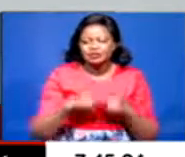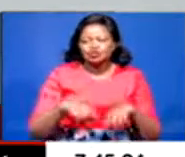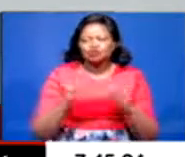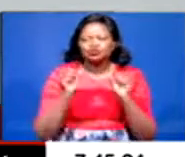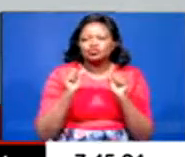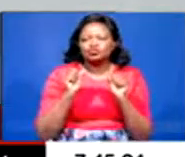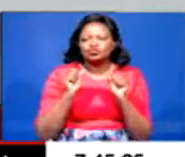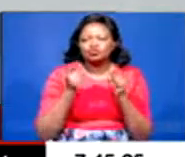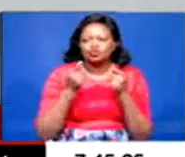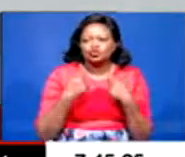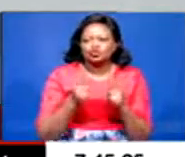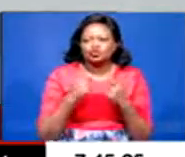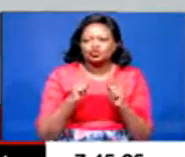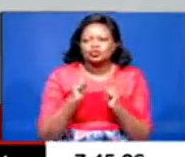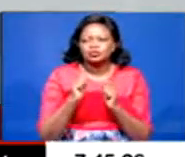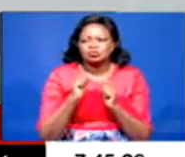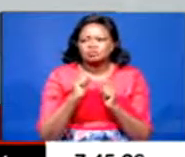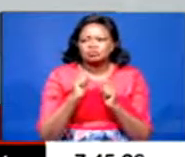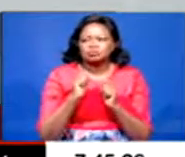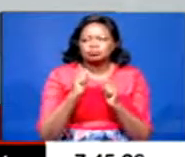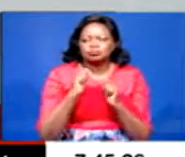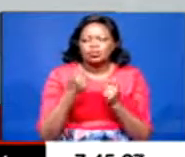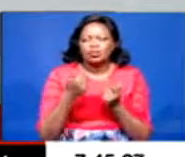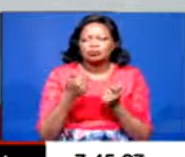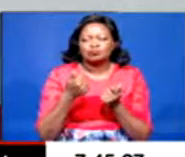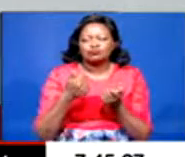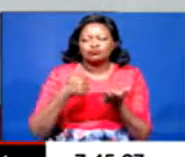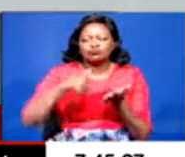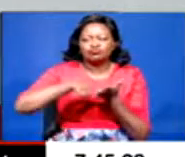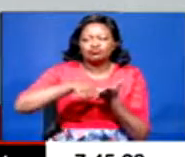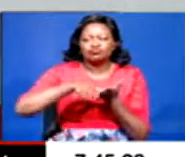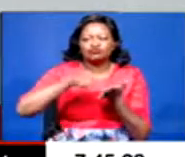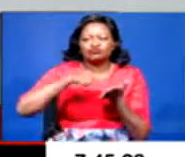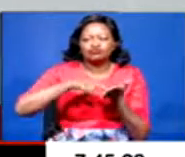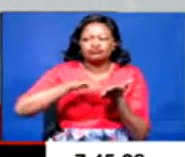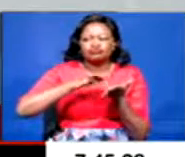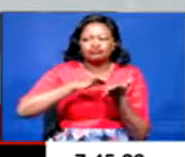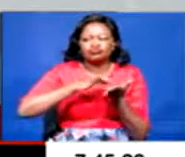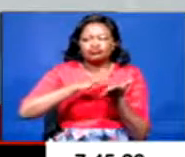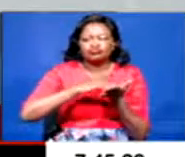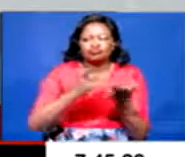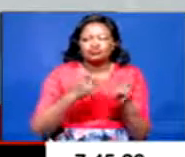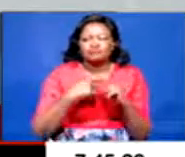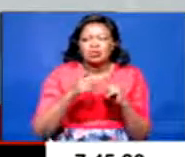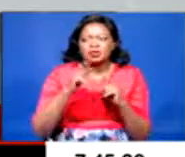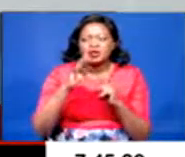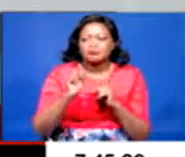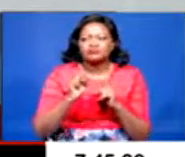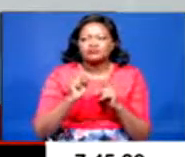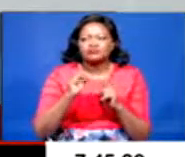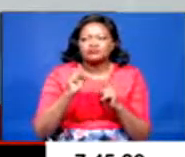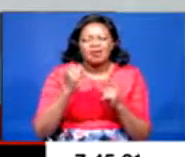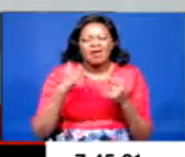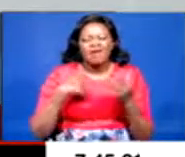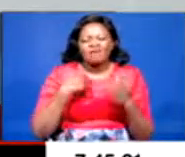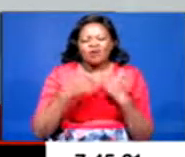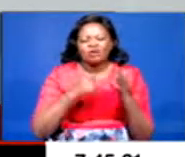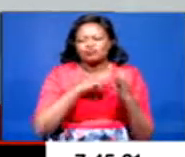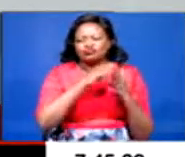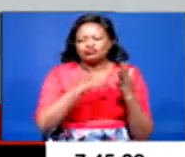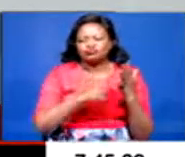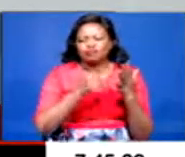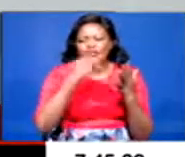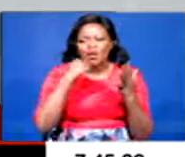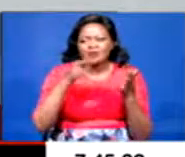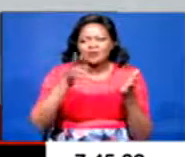your biometrics. Now, most of us just use one or two fingerprints in biometrics, but our KIMS kit took all 10 fingerprints, because we recognize